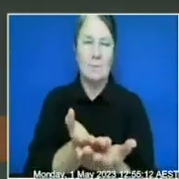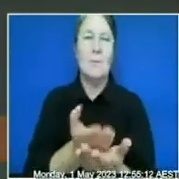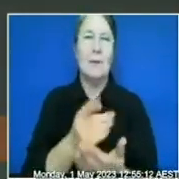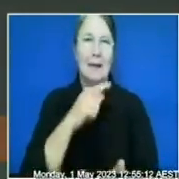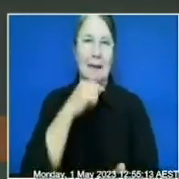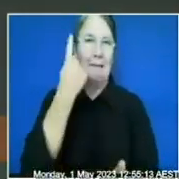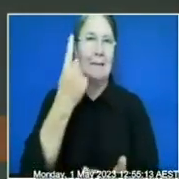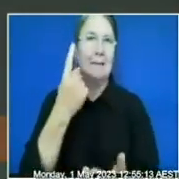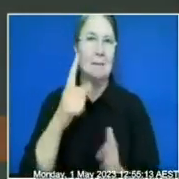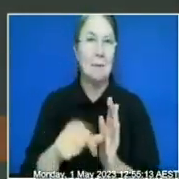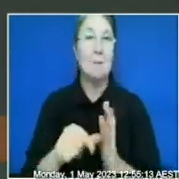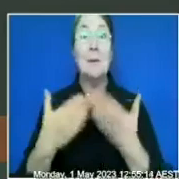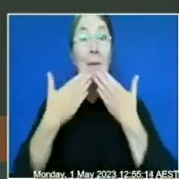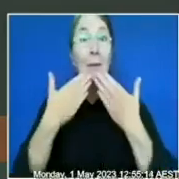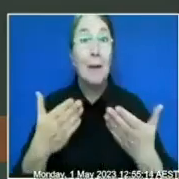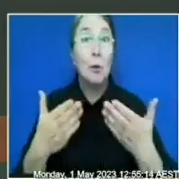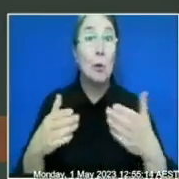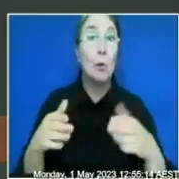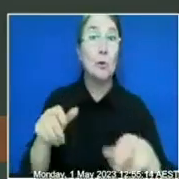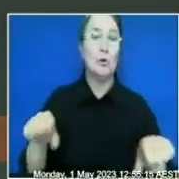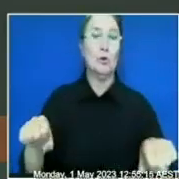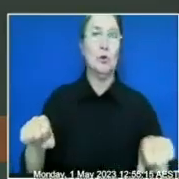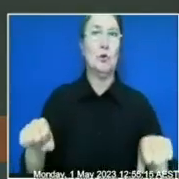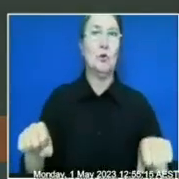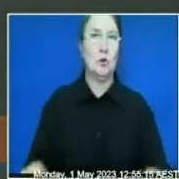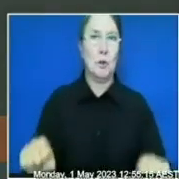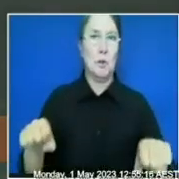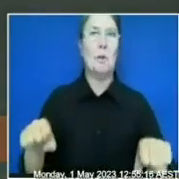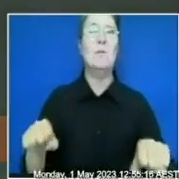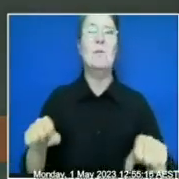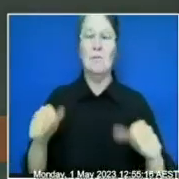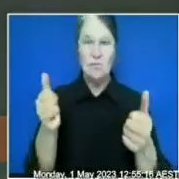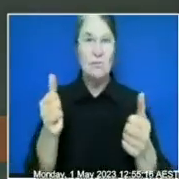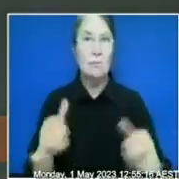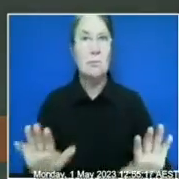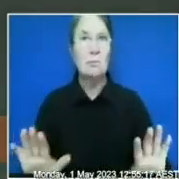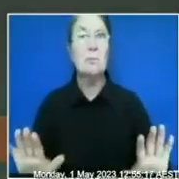Adjourn. Thank you. And we'll be resuming tomorrow morning, I understand, at 10 o'clock.